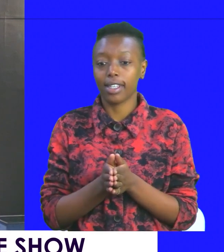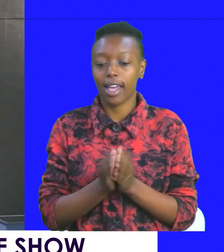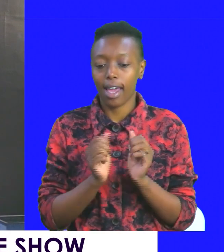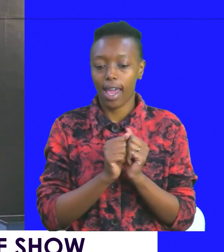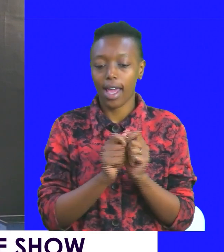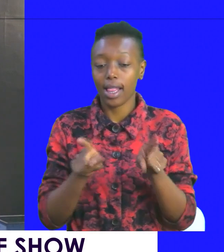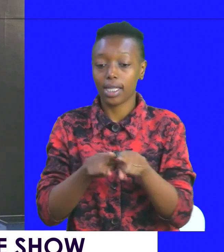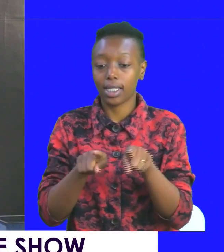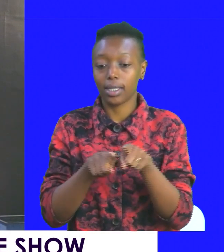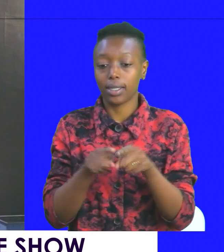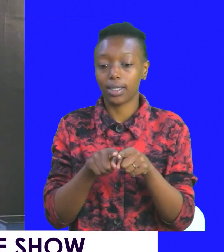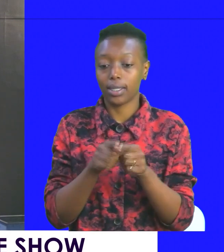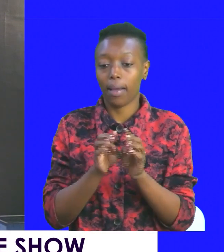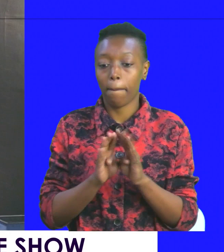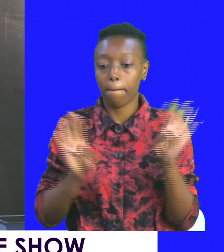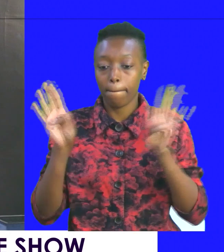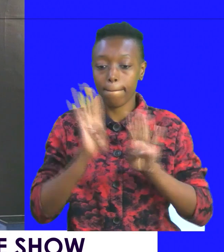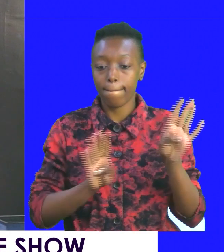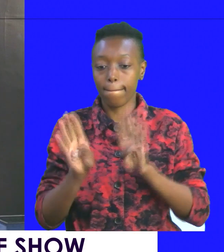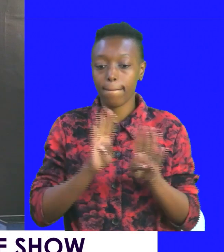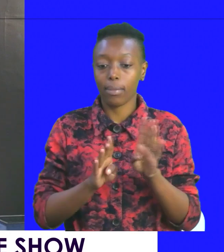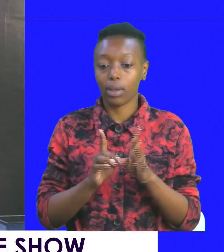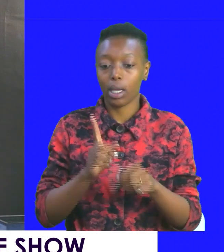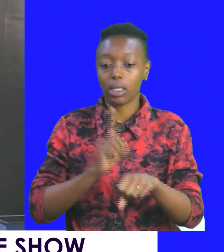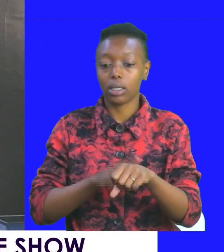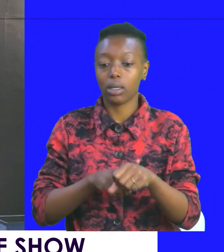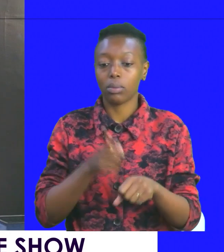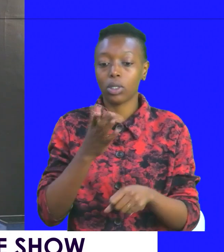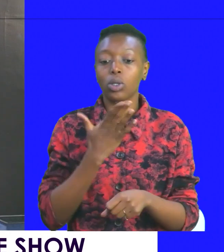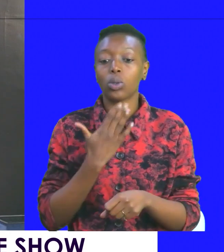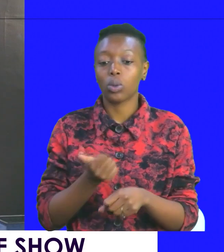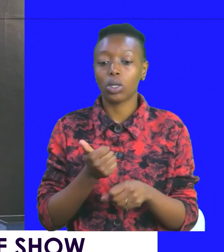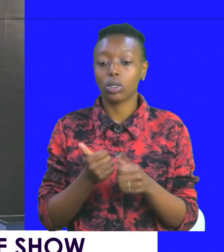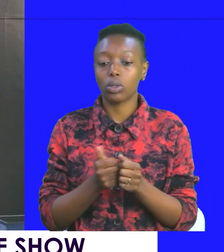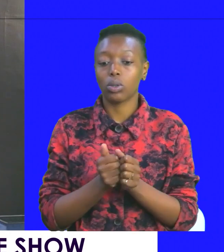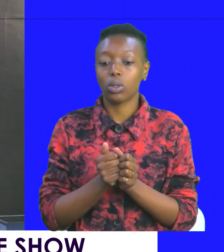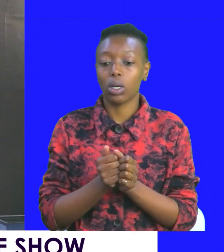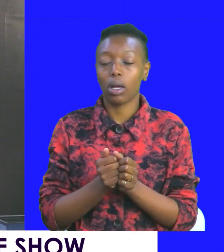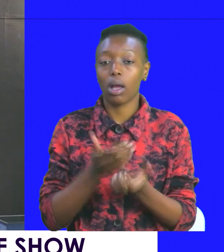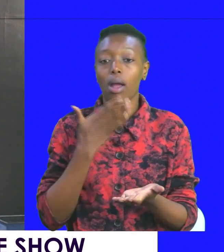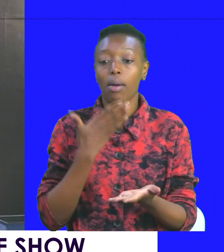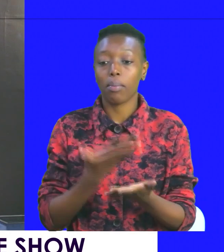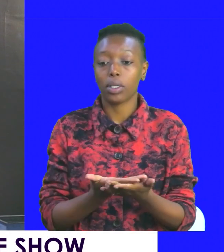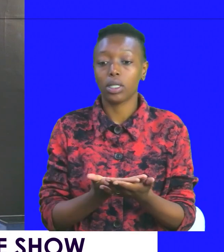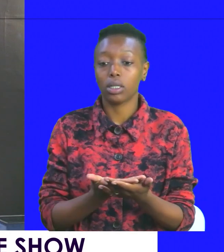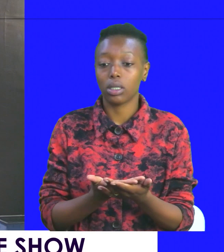manner, when you want to appreciate, you have to start cultivating